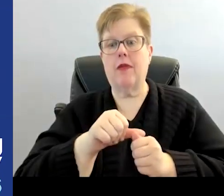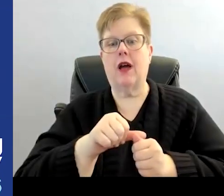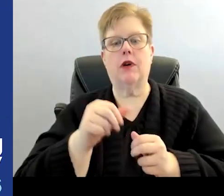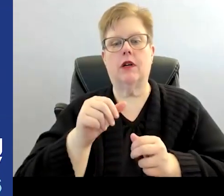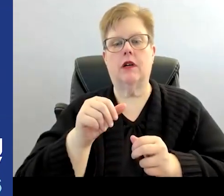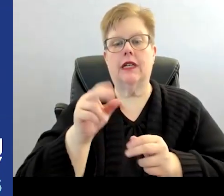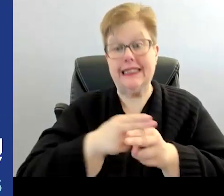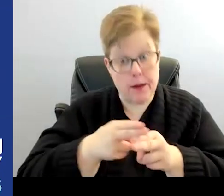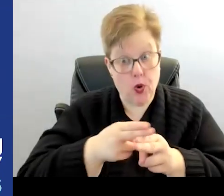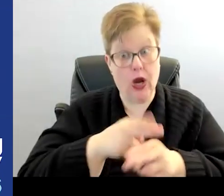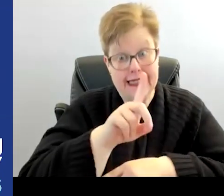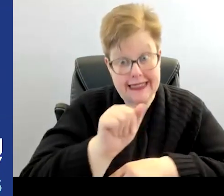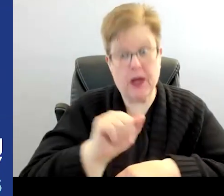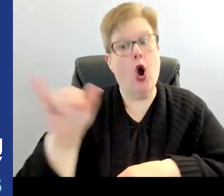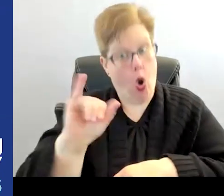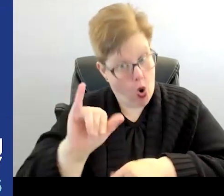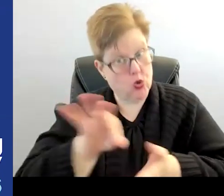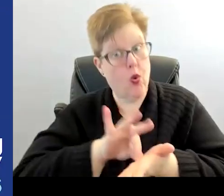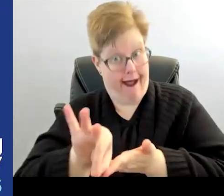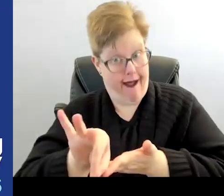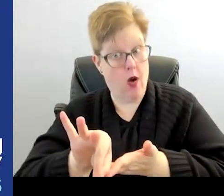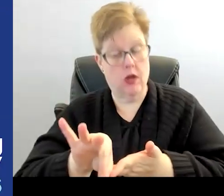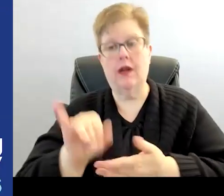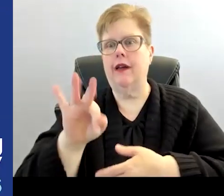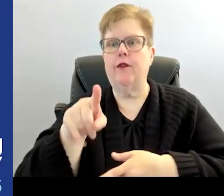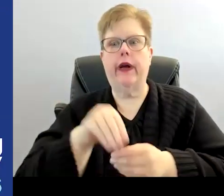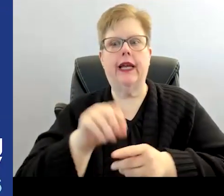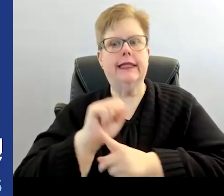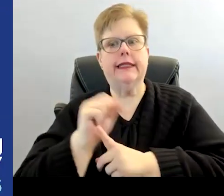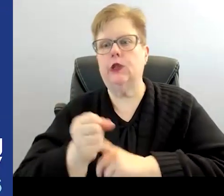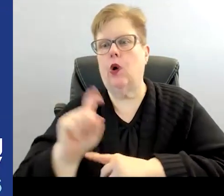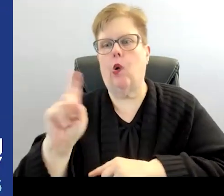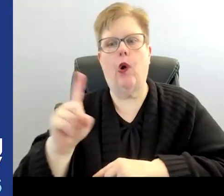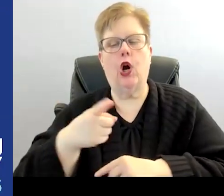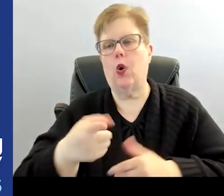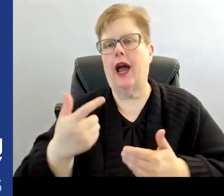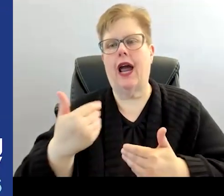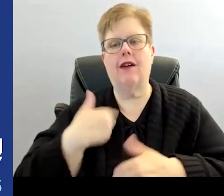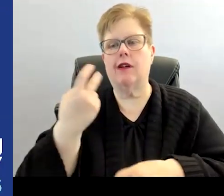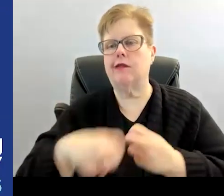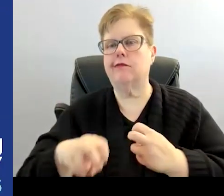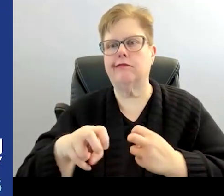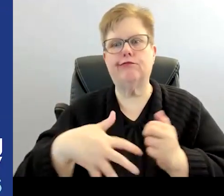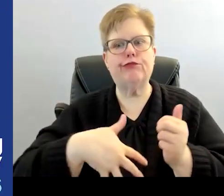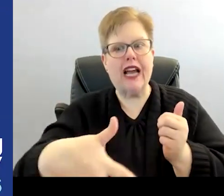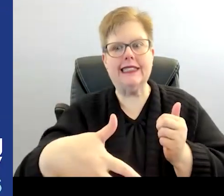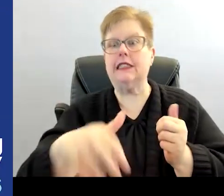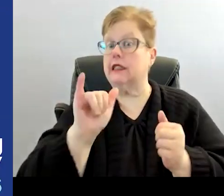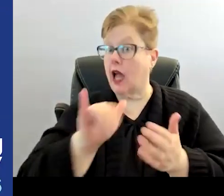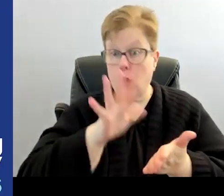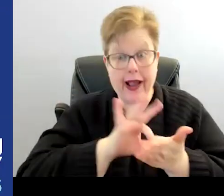disabilities also count. So if you are in a situation where you are having a difficult pregnancy, that can